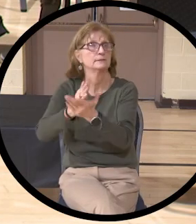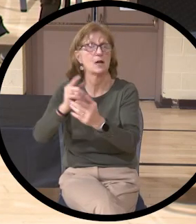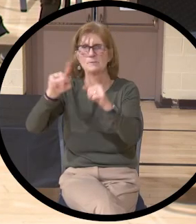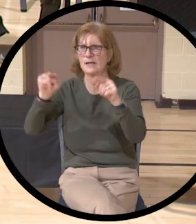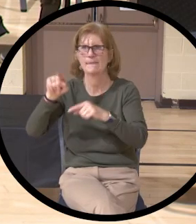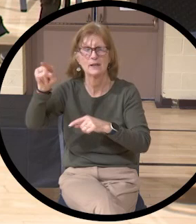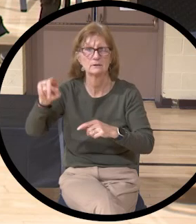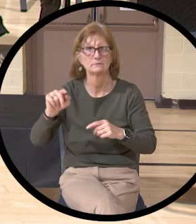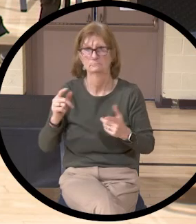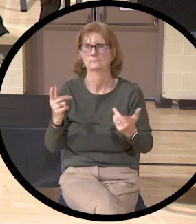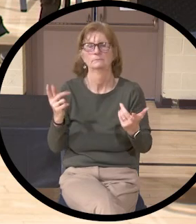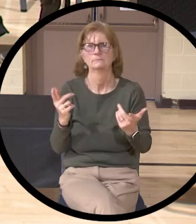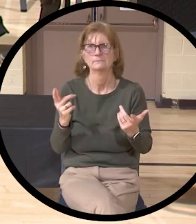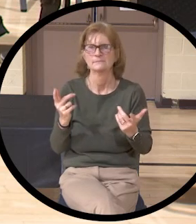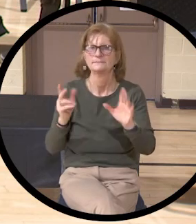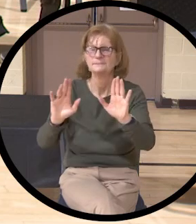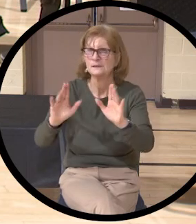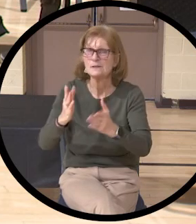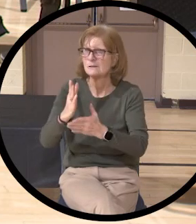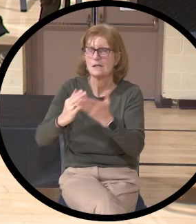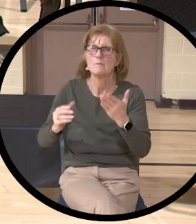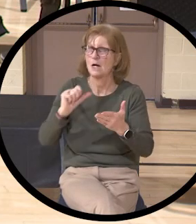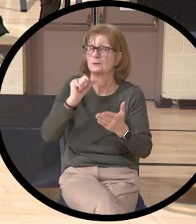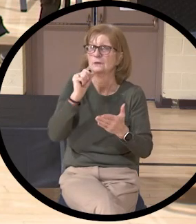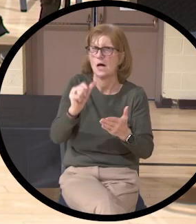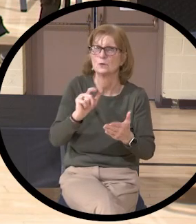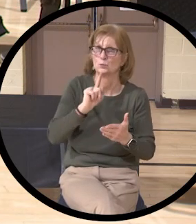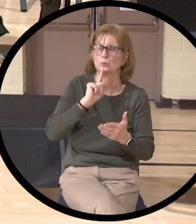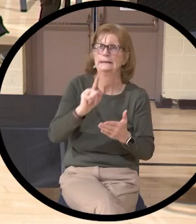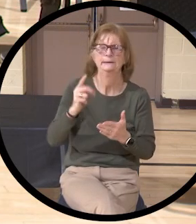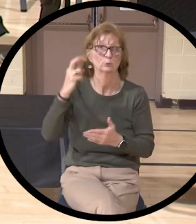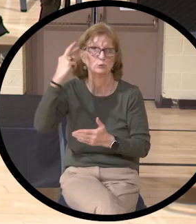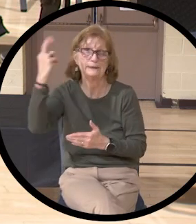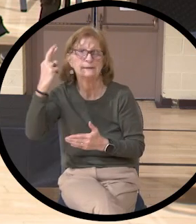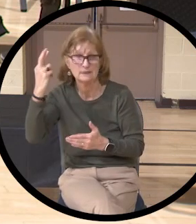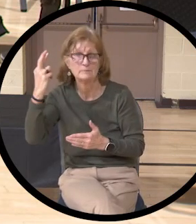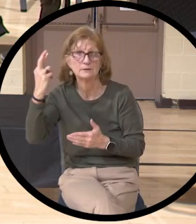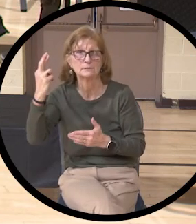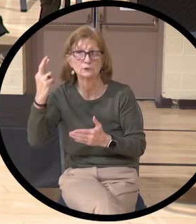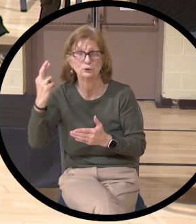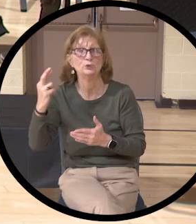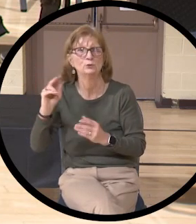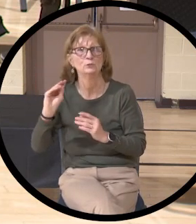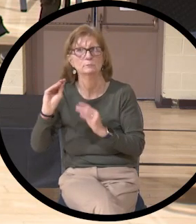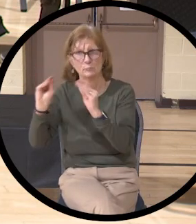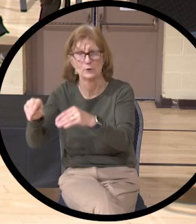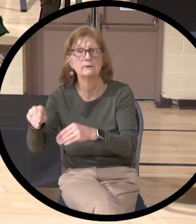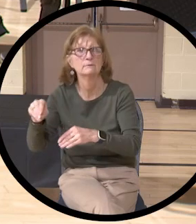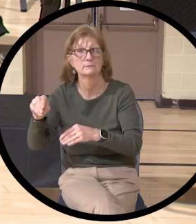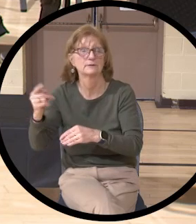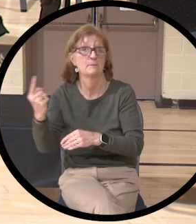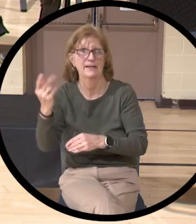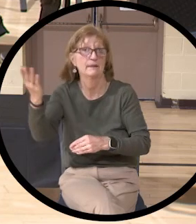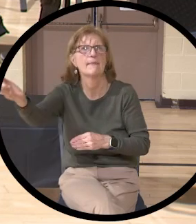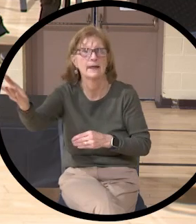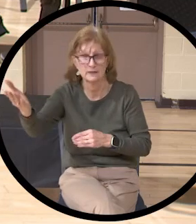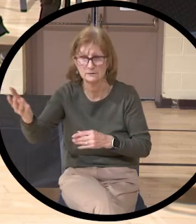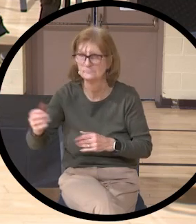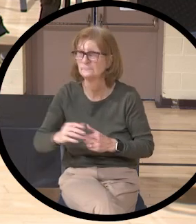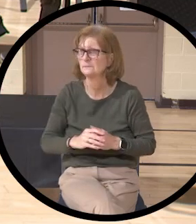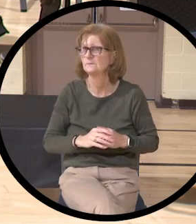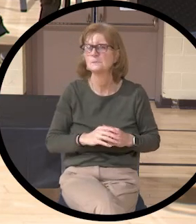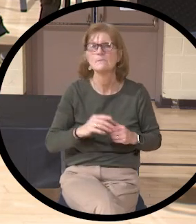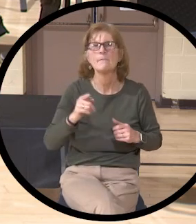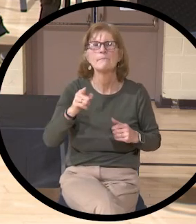one specific place that stood out that would benefit the most from a stop sign that is warranted. We're going to go